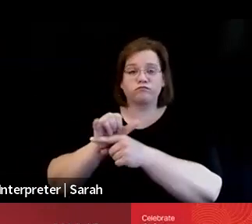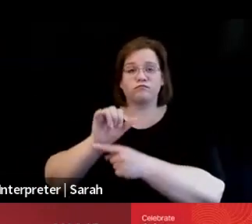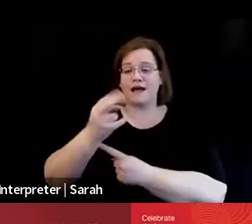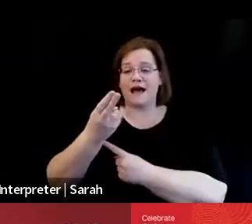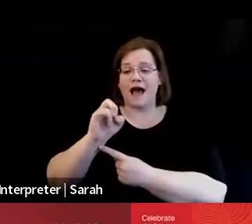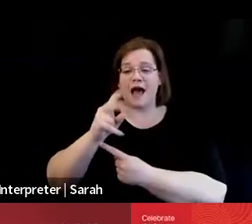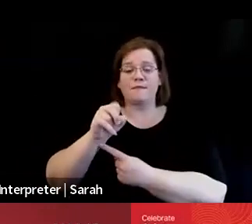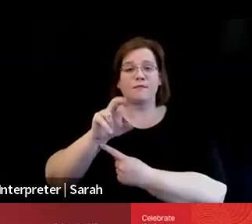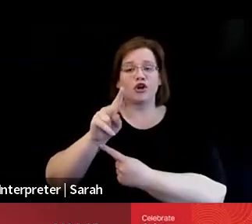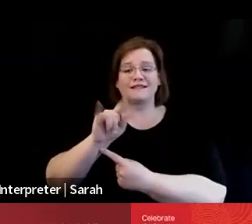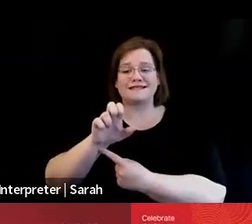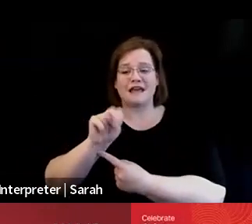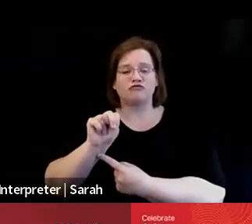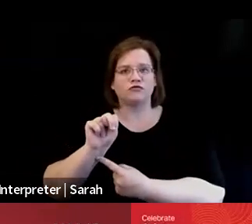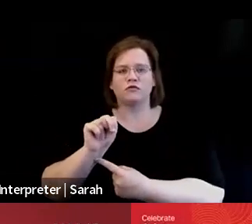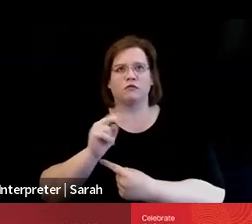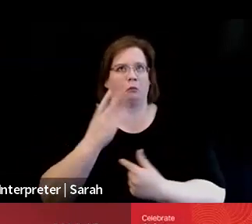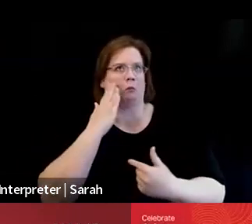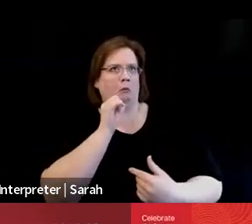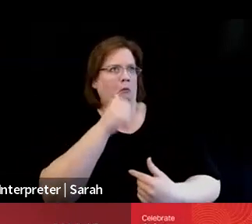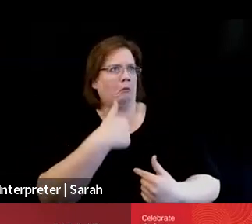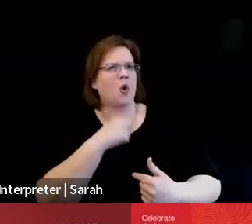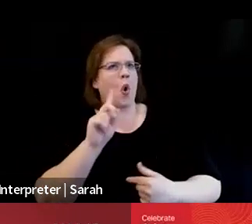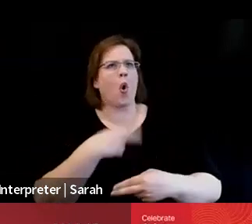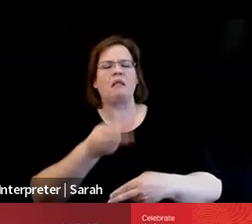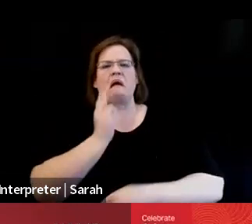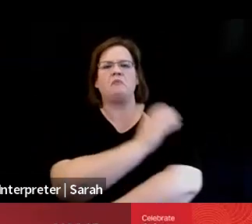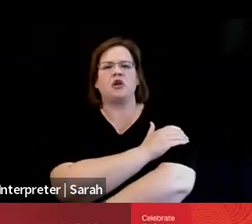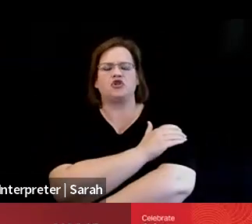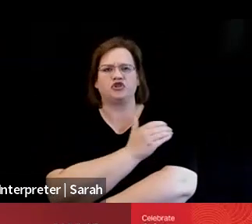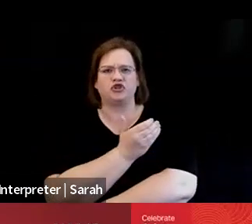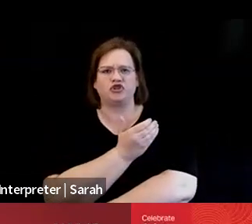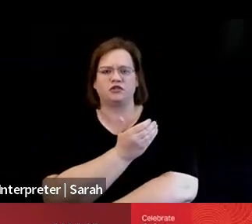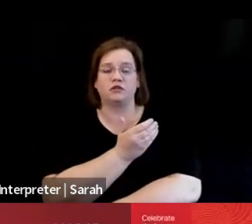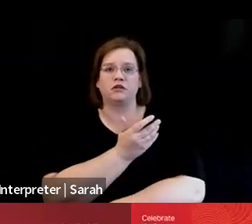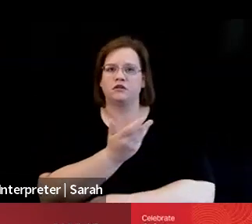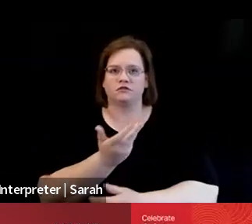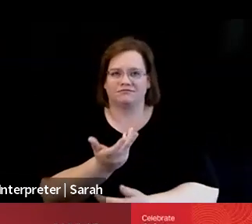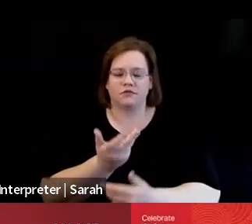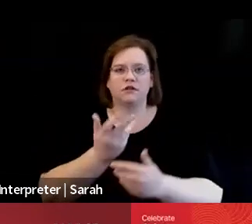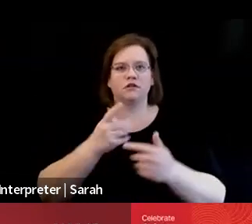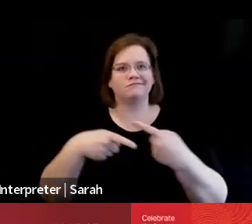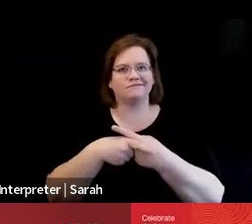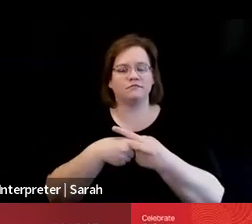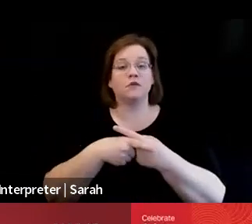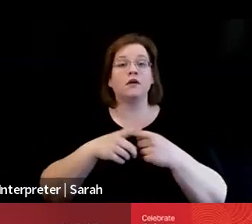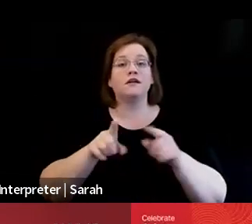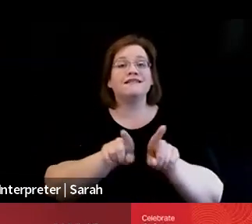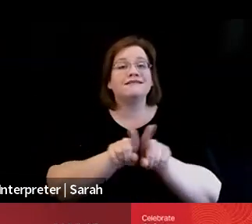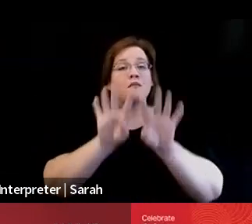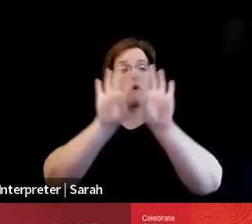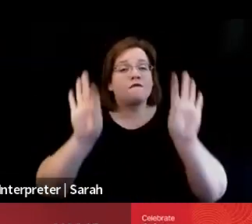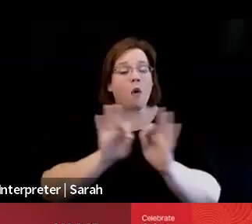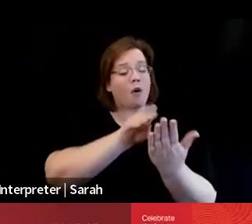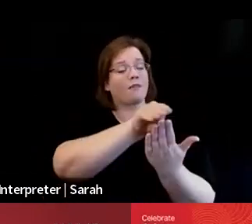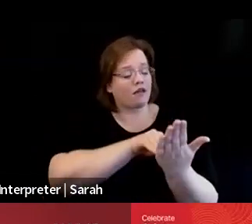they're filling out forms at a doctor's office and those forms are not going to be written in plain language and living room language, it's going to have the names of the official diagnoses,